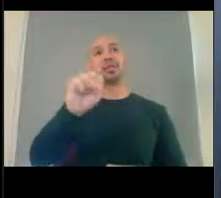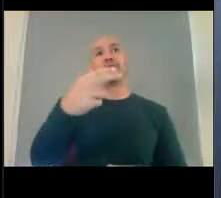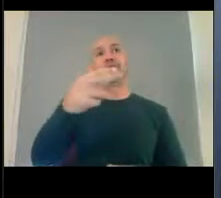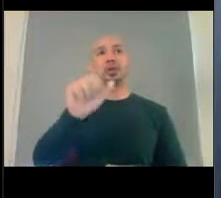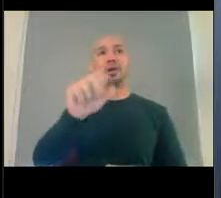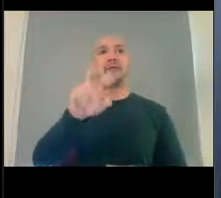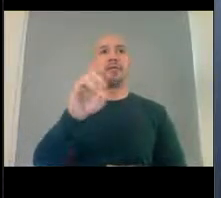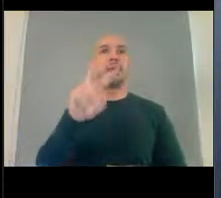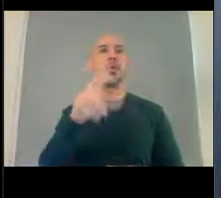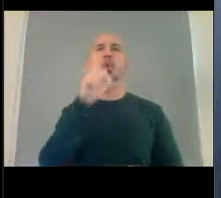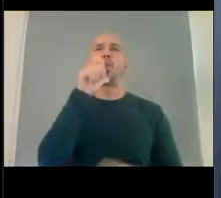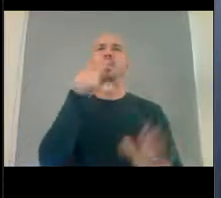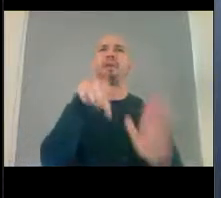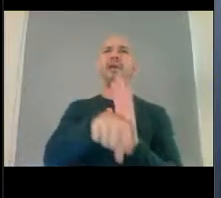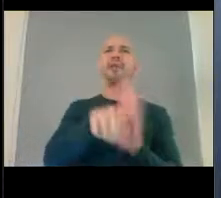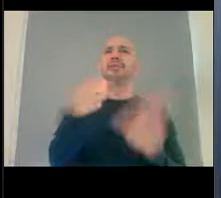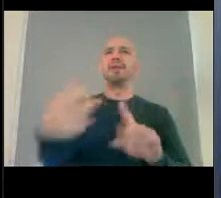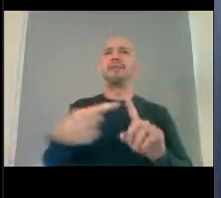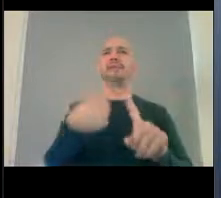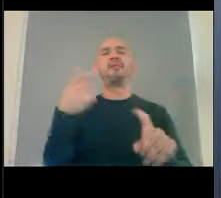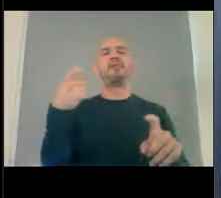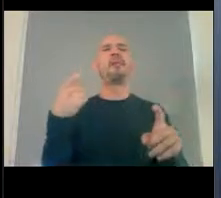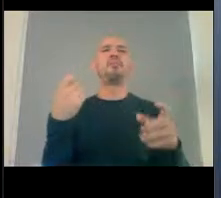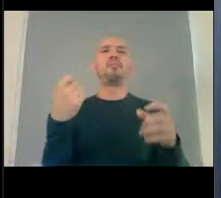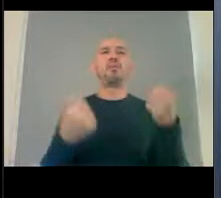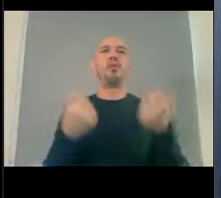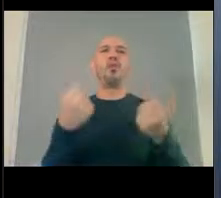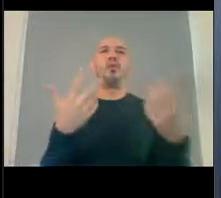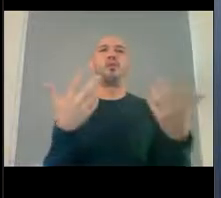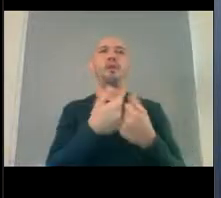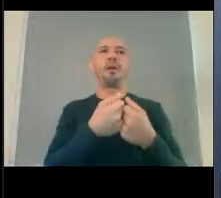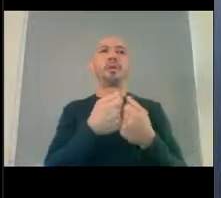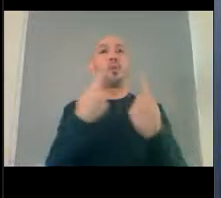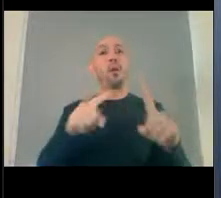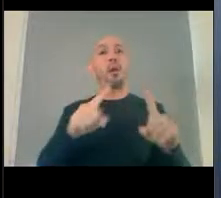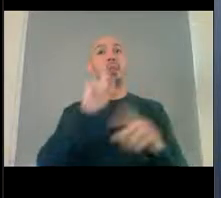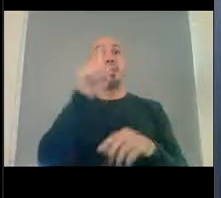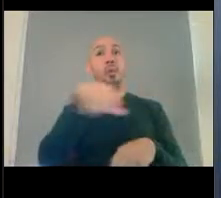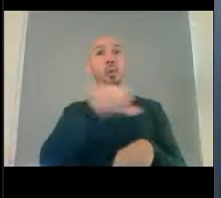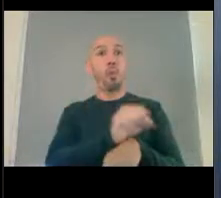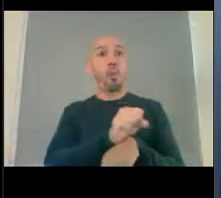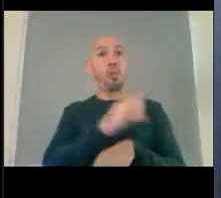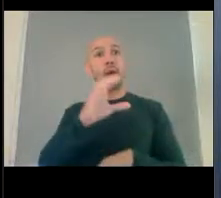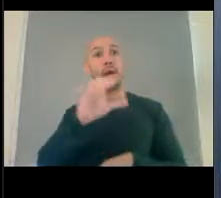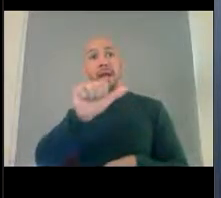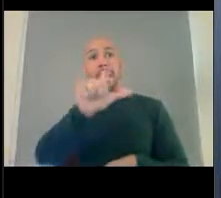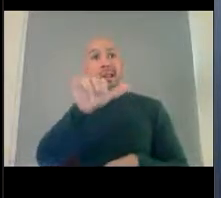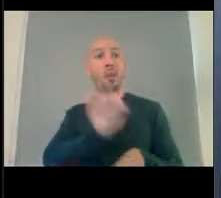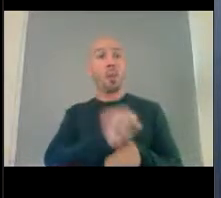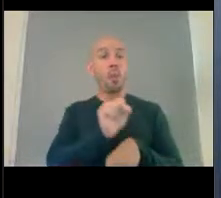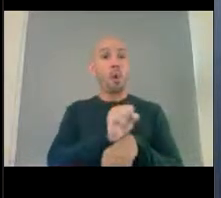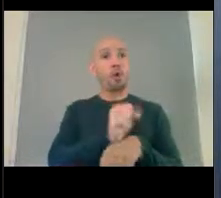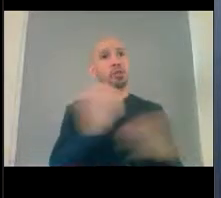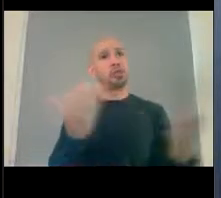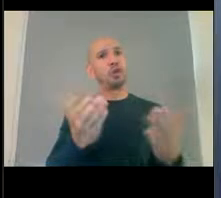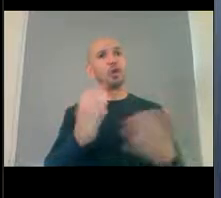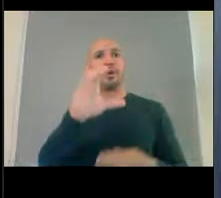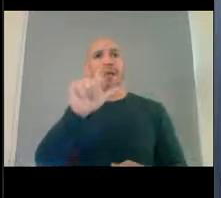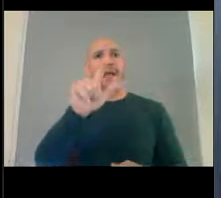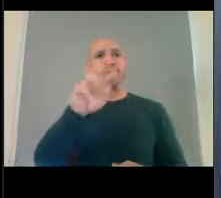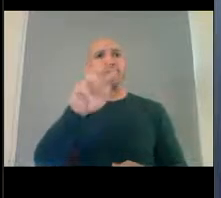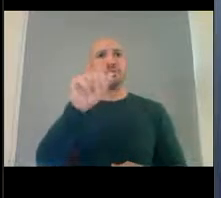on august 8th while heading to a job site ali worked for caltrans for 16 years and he leaves